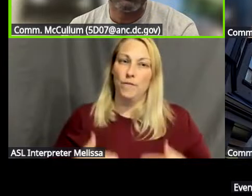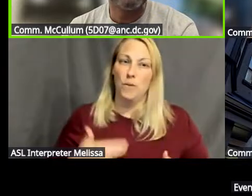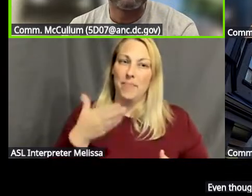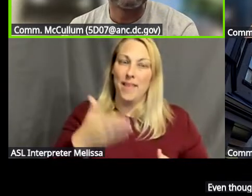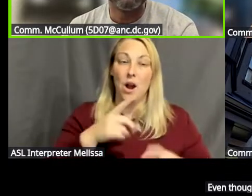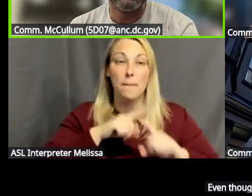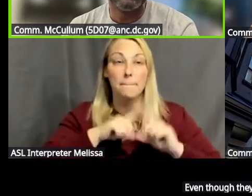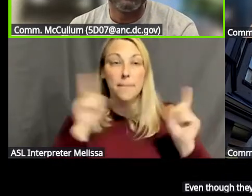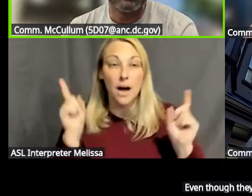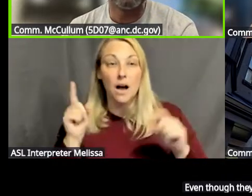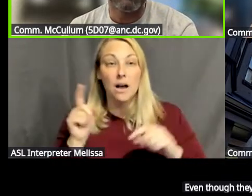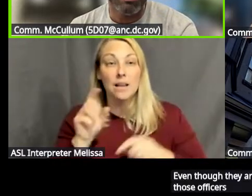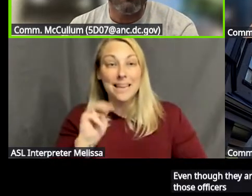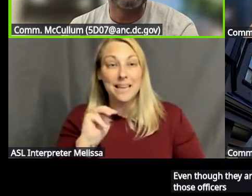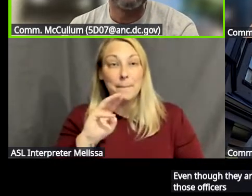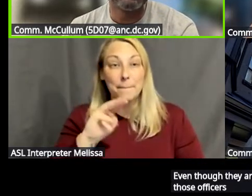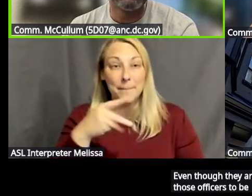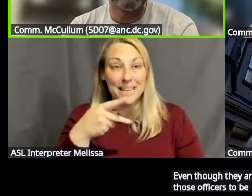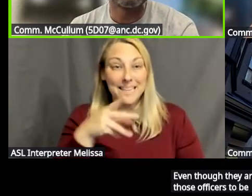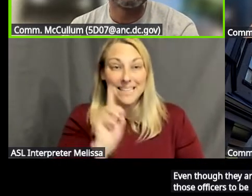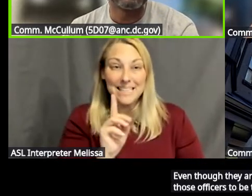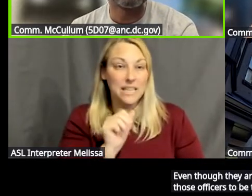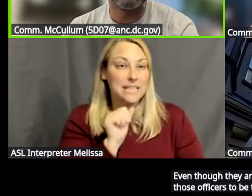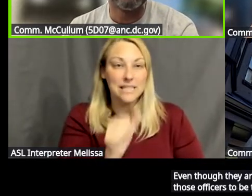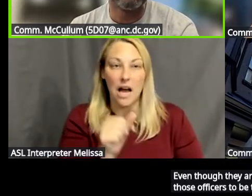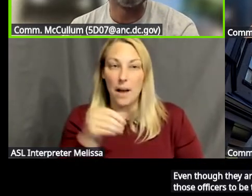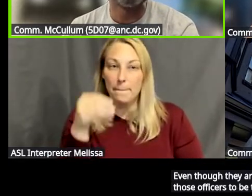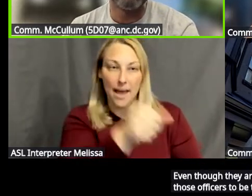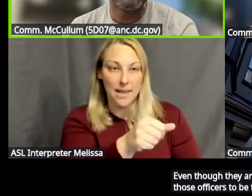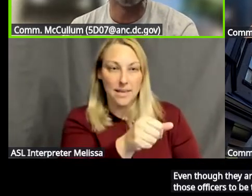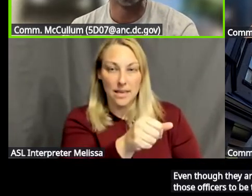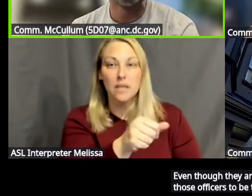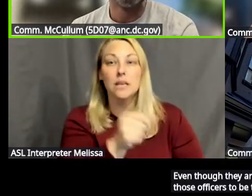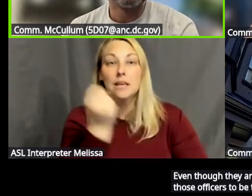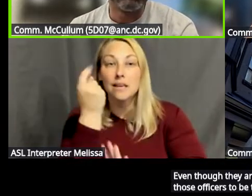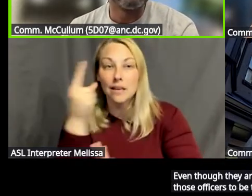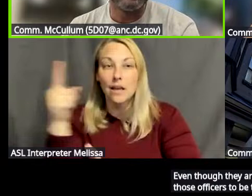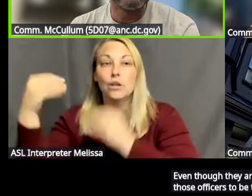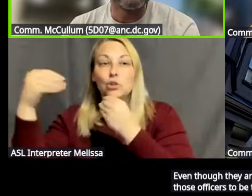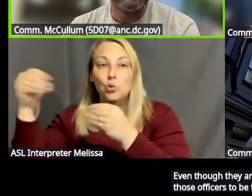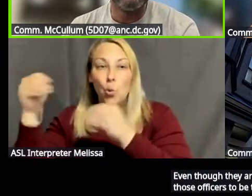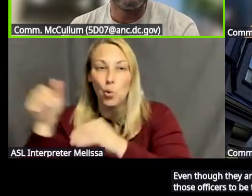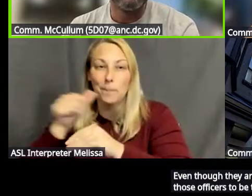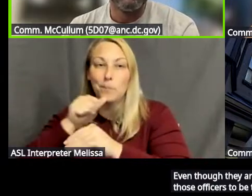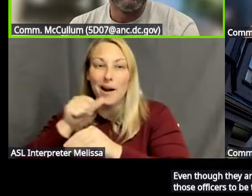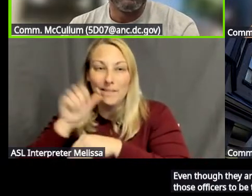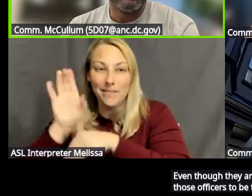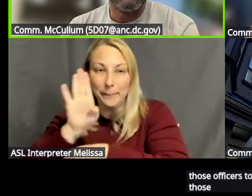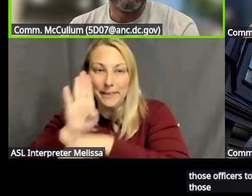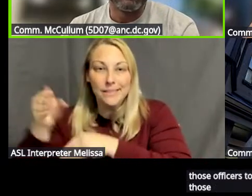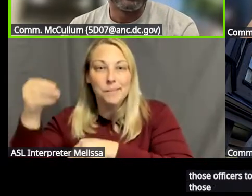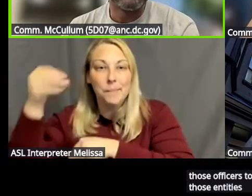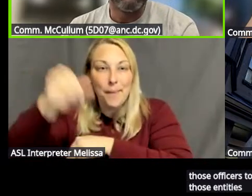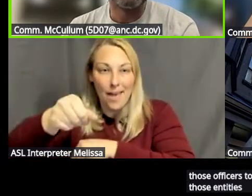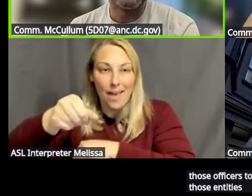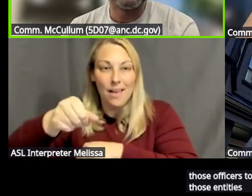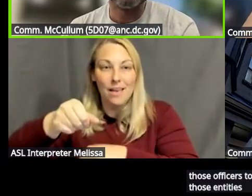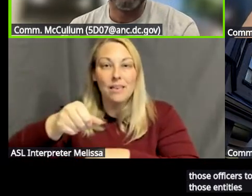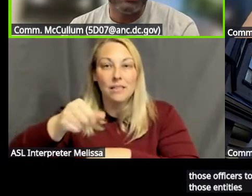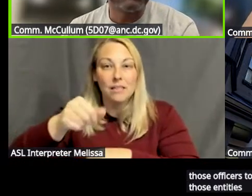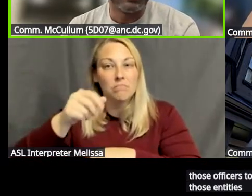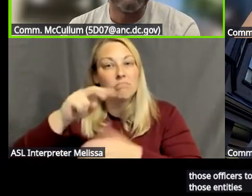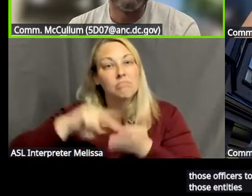those officers to be there. They are off-duty officers that are employed by those entities for